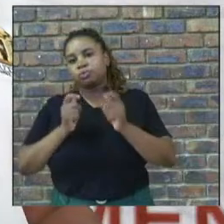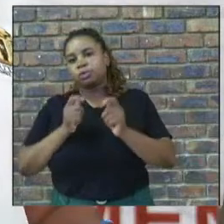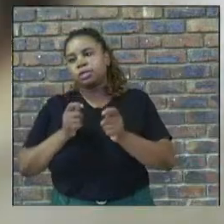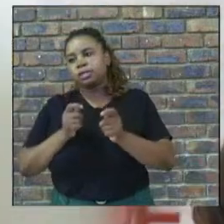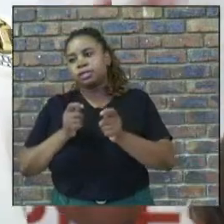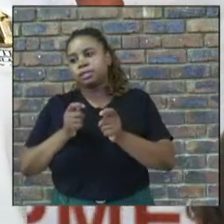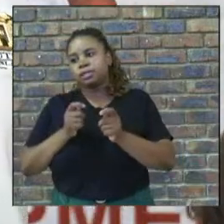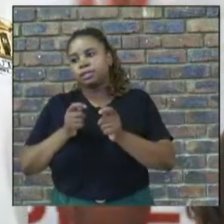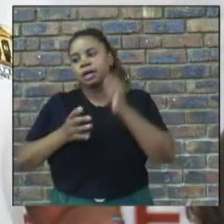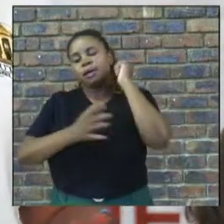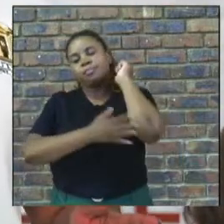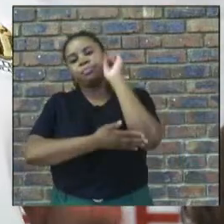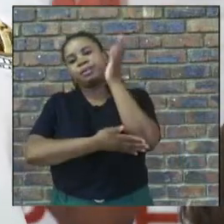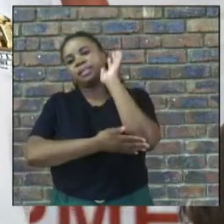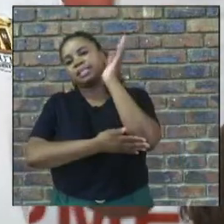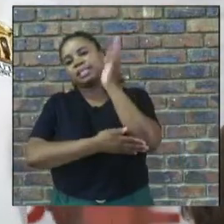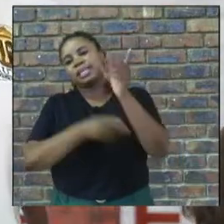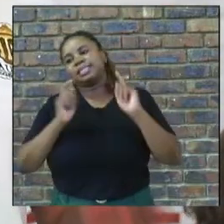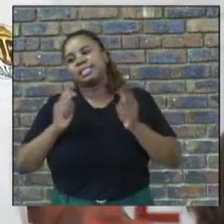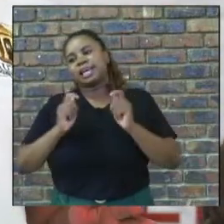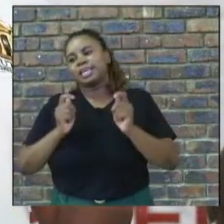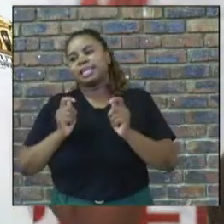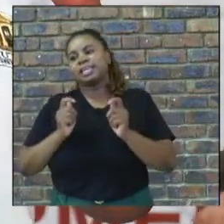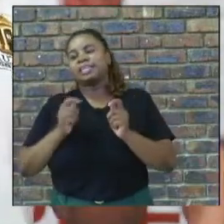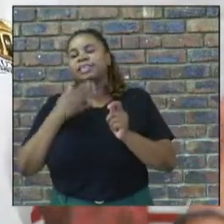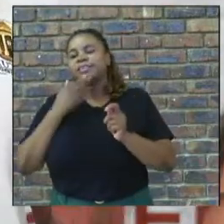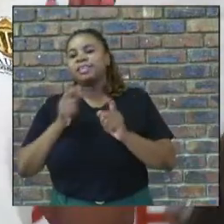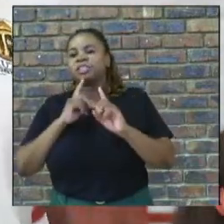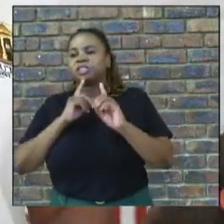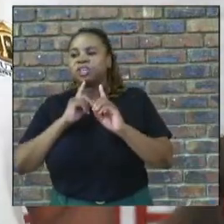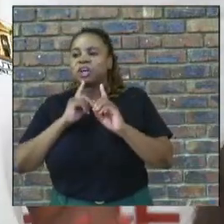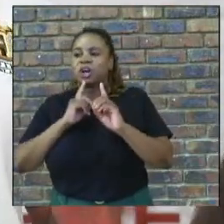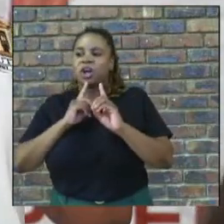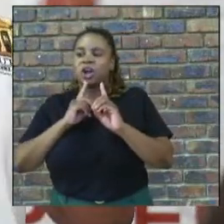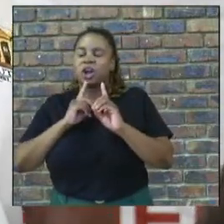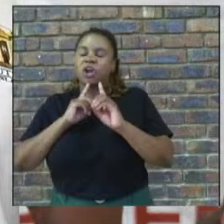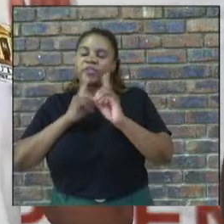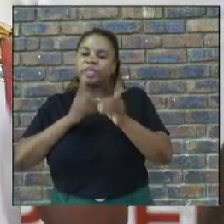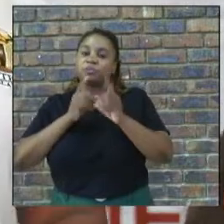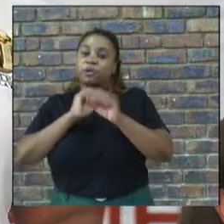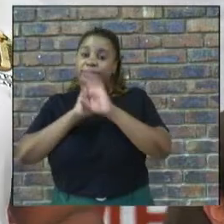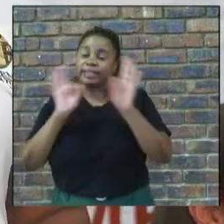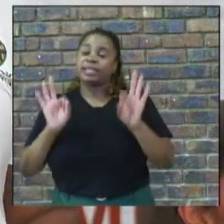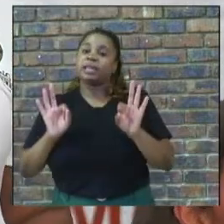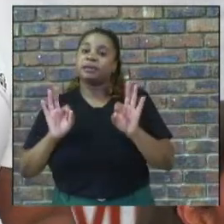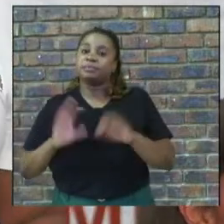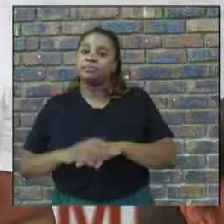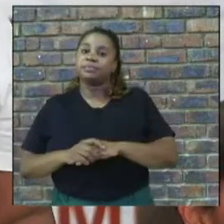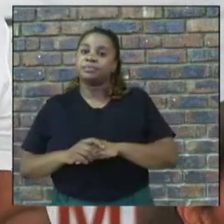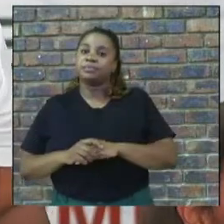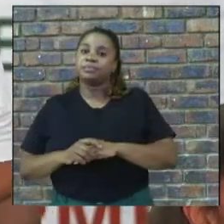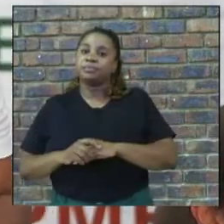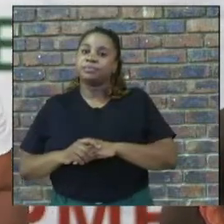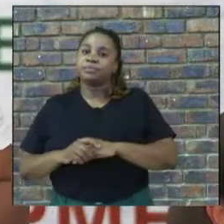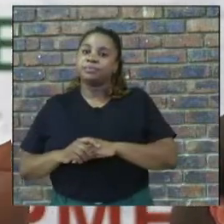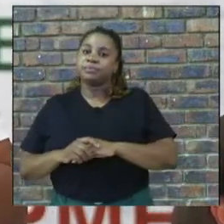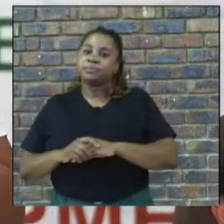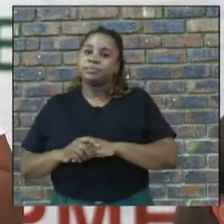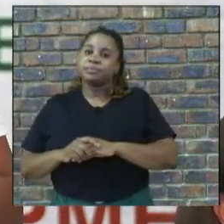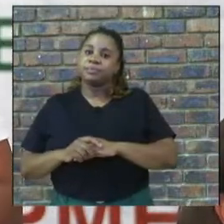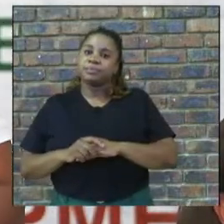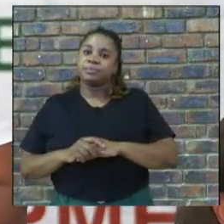again. Respond, give clarity. Okay. Where you need to, not the presentation. So brief. Okay. Thank